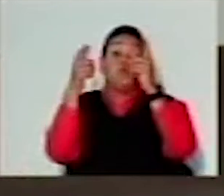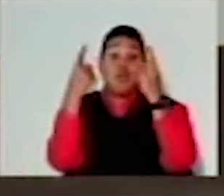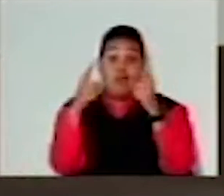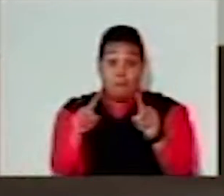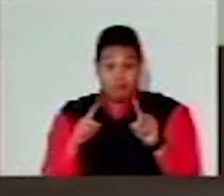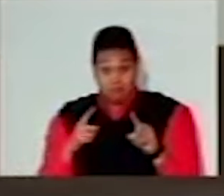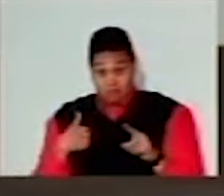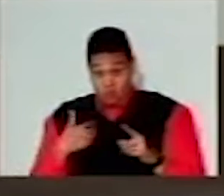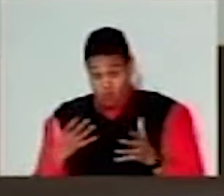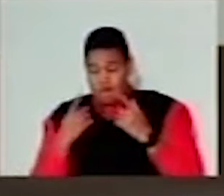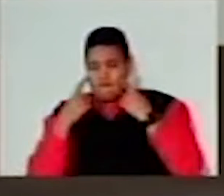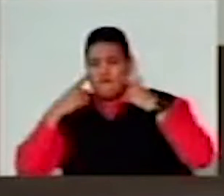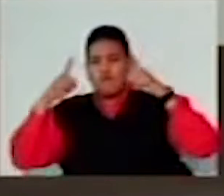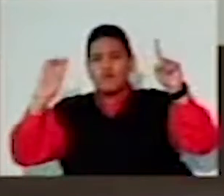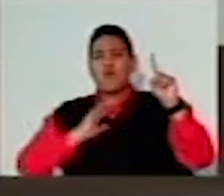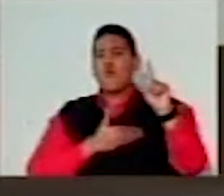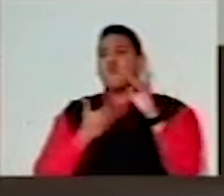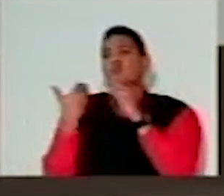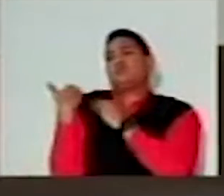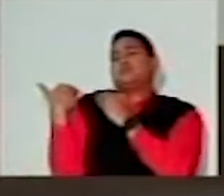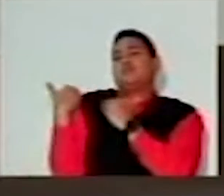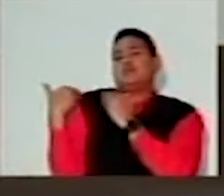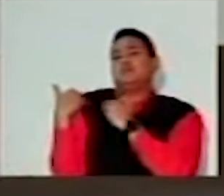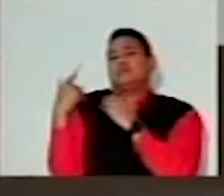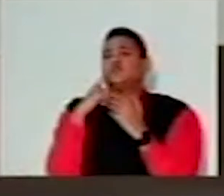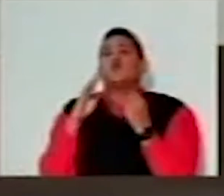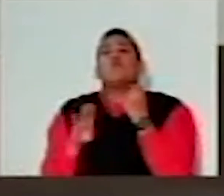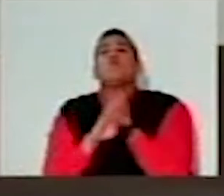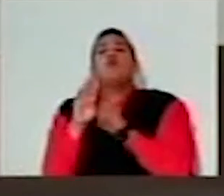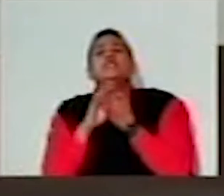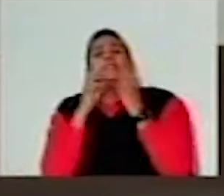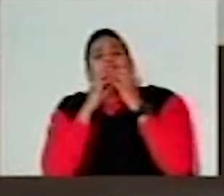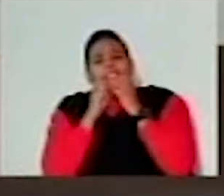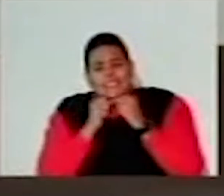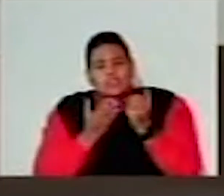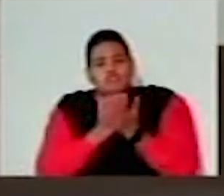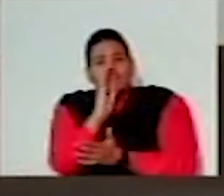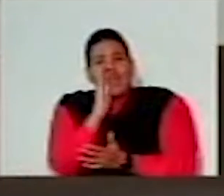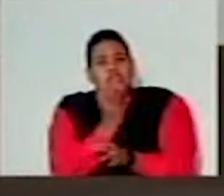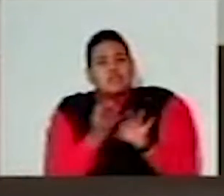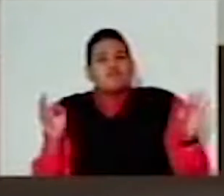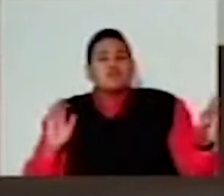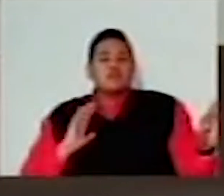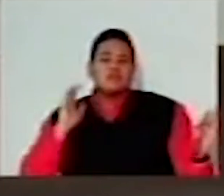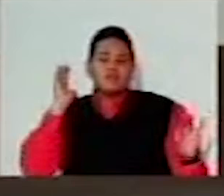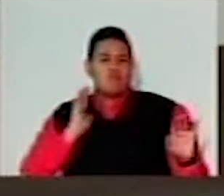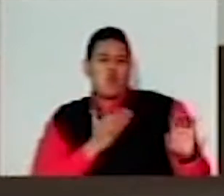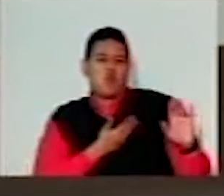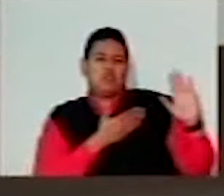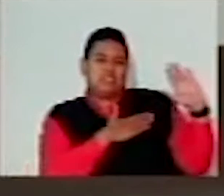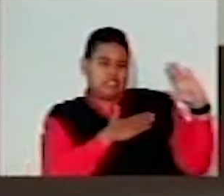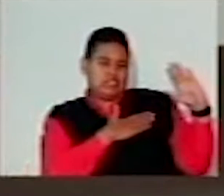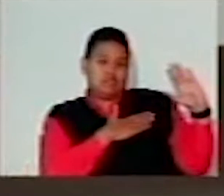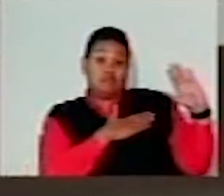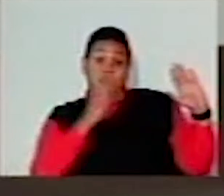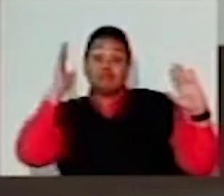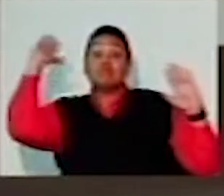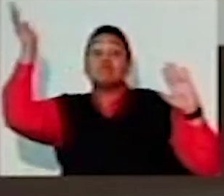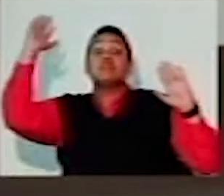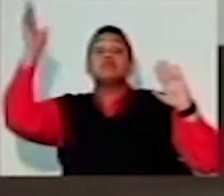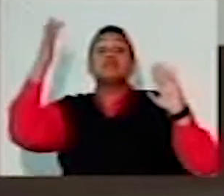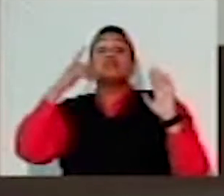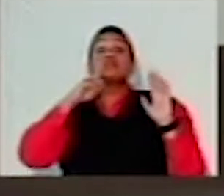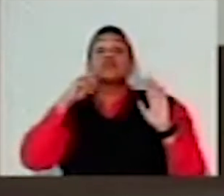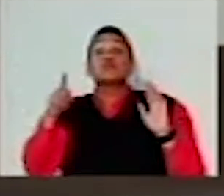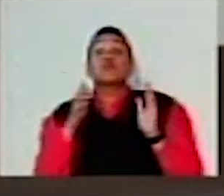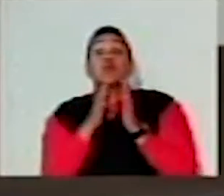we are to fulfill our responsibility to protect the rights and freedoms of our citizens. Mr. Speaker, it